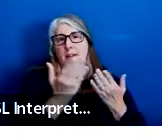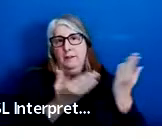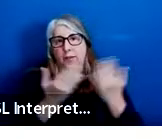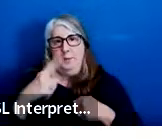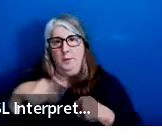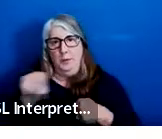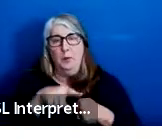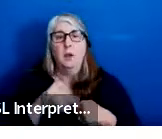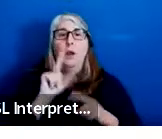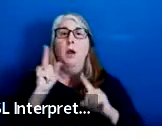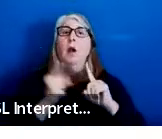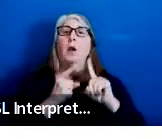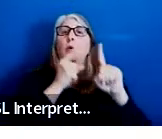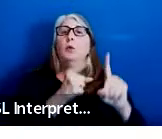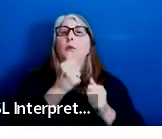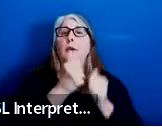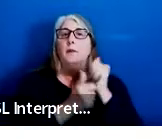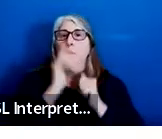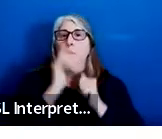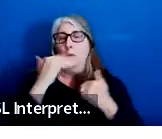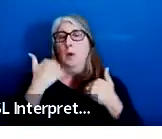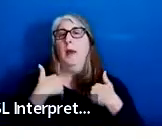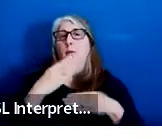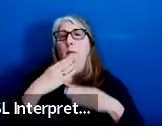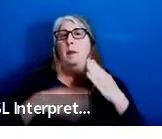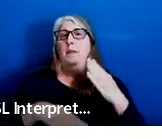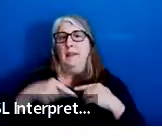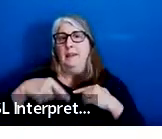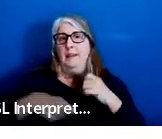goal is to have everybody have one by the end of the year.